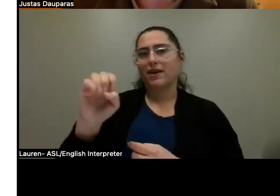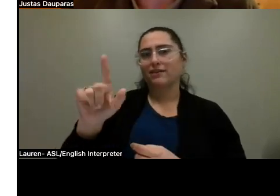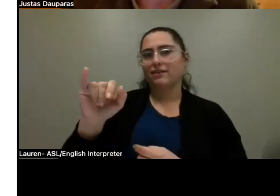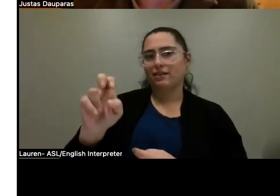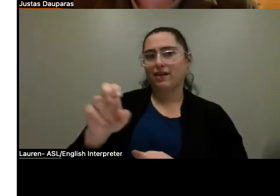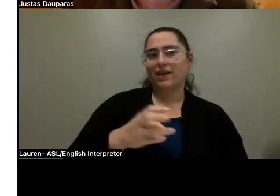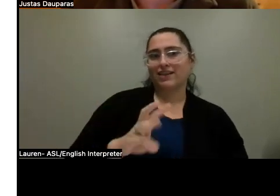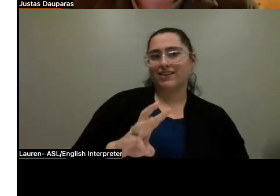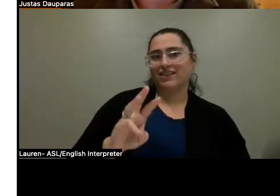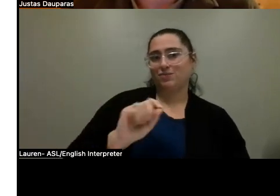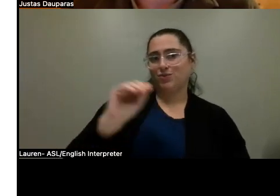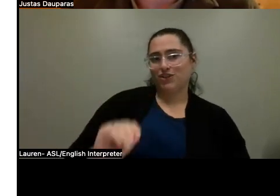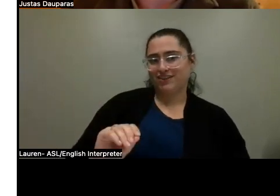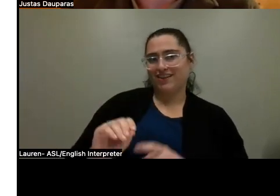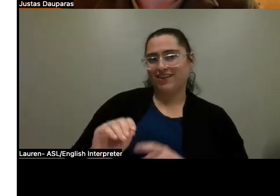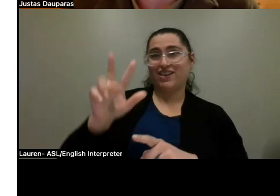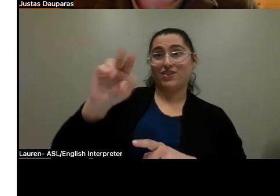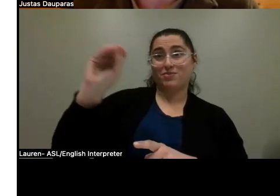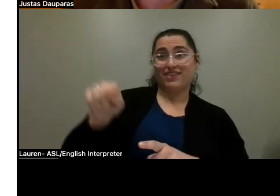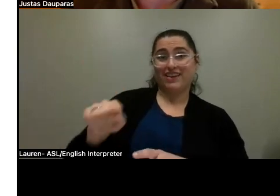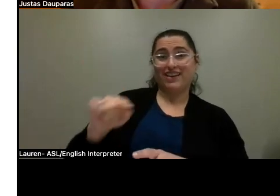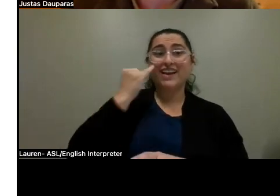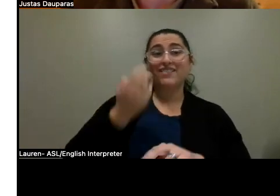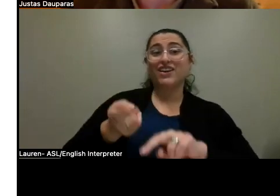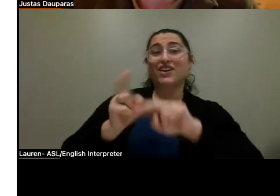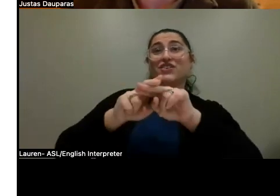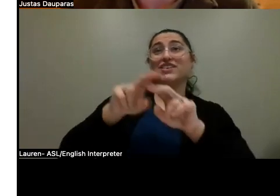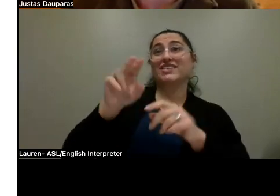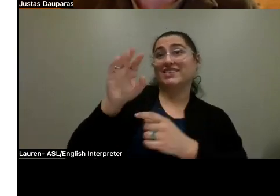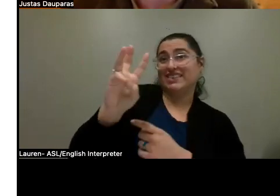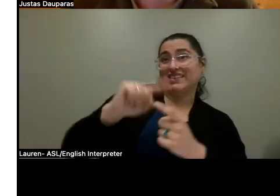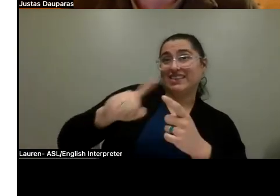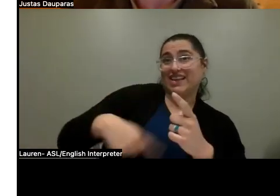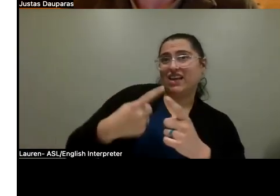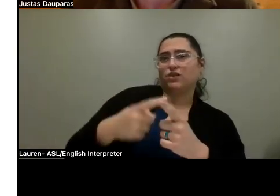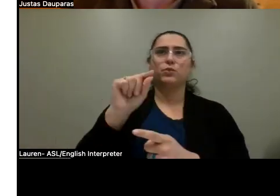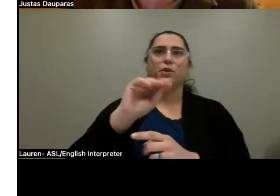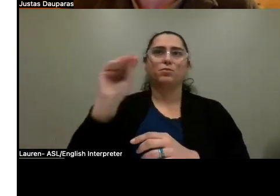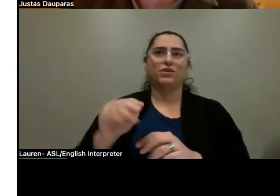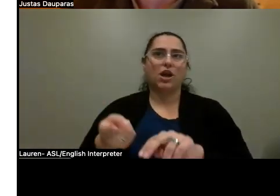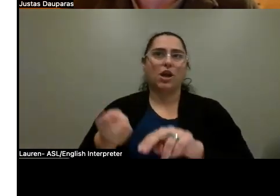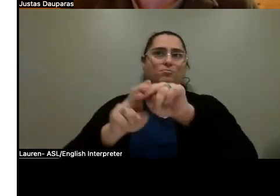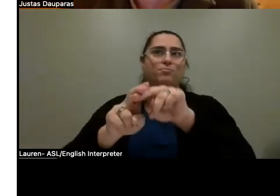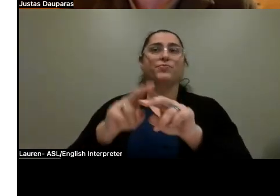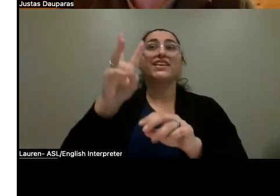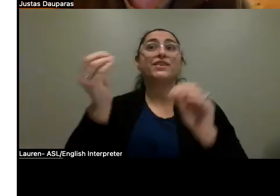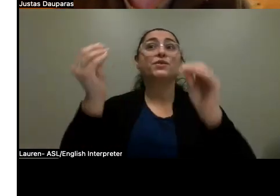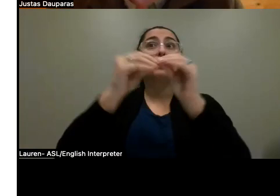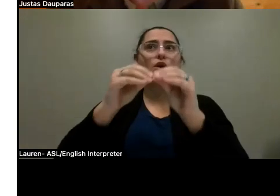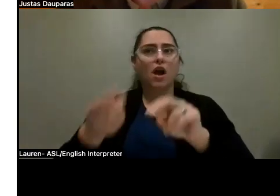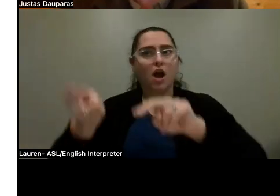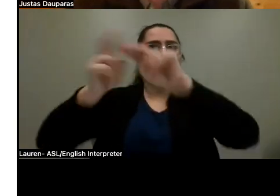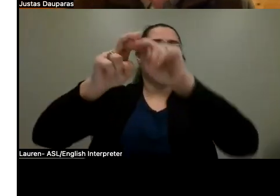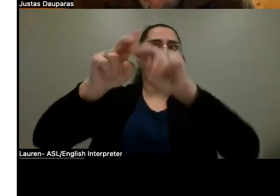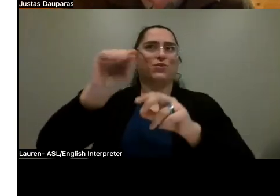rate. Increasing to 6 recycles, you get about 20% boost, and then increasing another 6 times recycles, you get another almost 20%